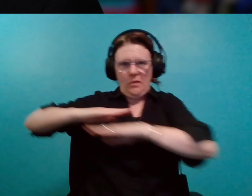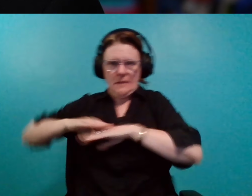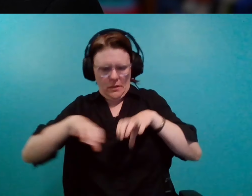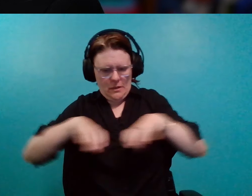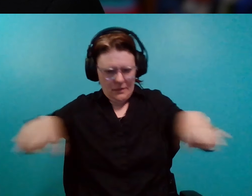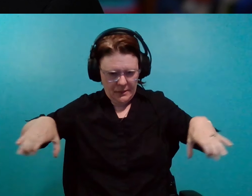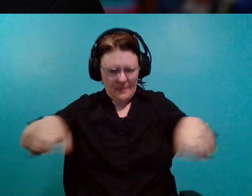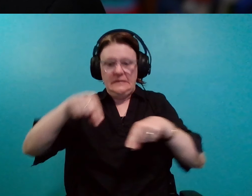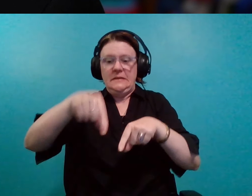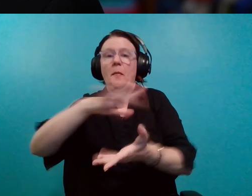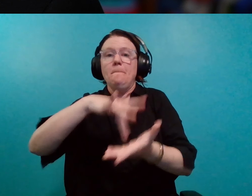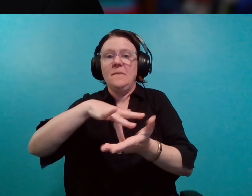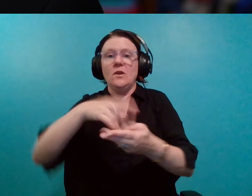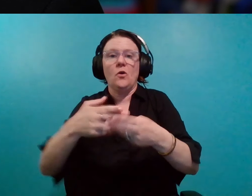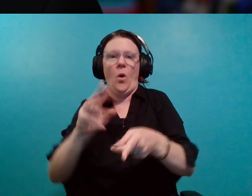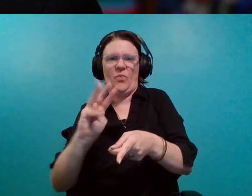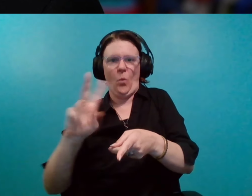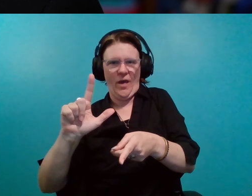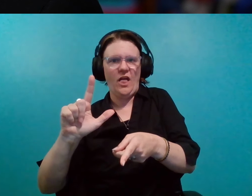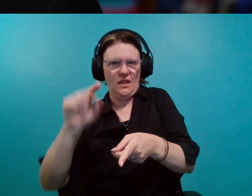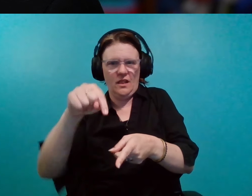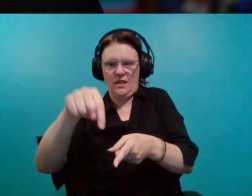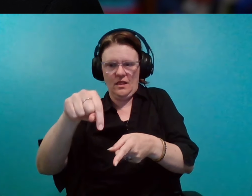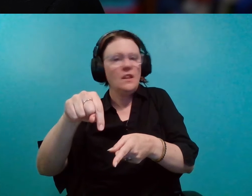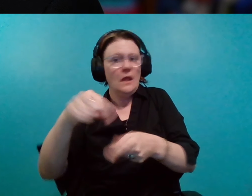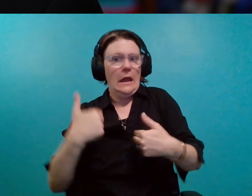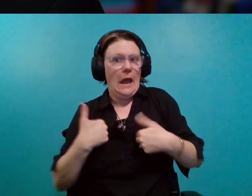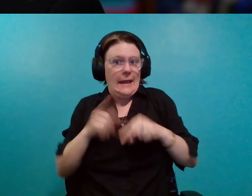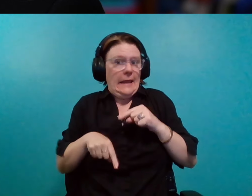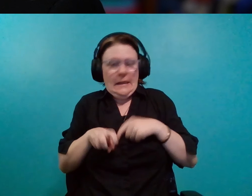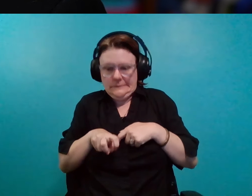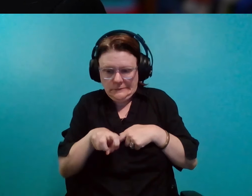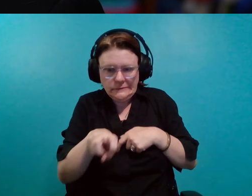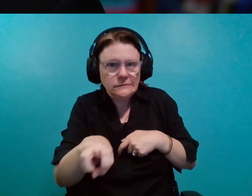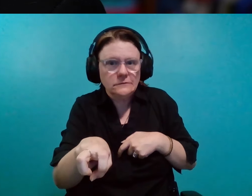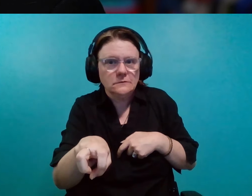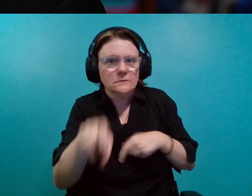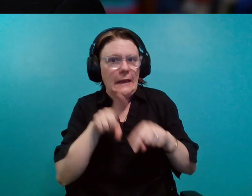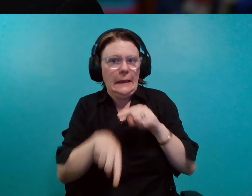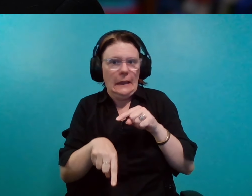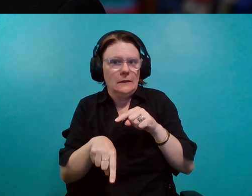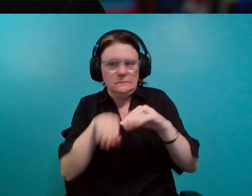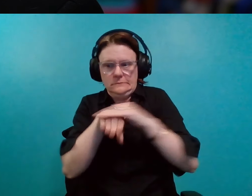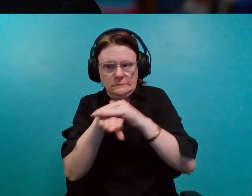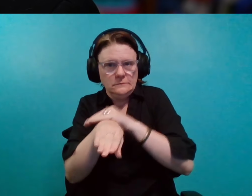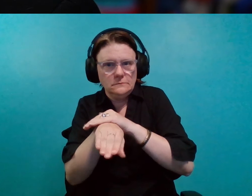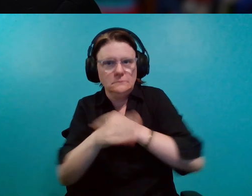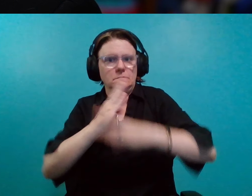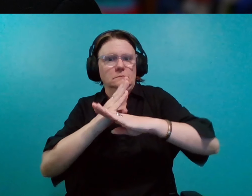up above. It's more like an audience stadium, and it's difficult for